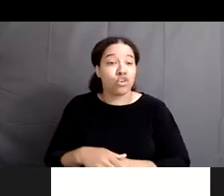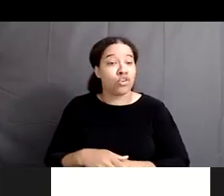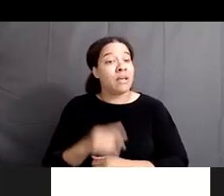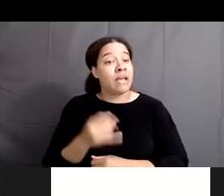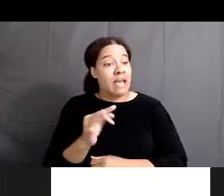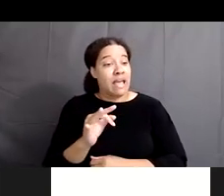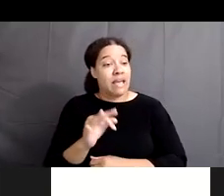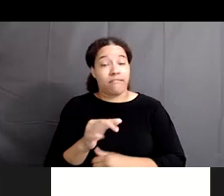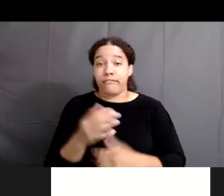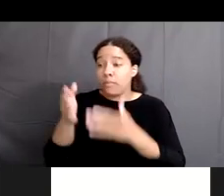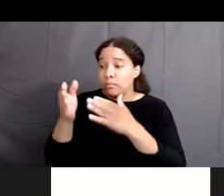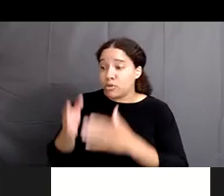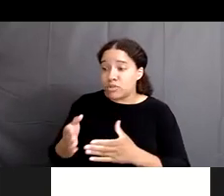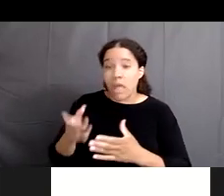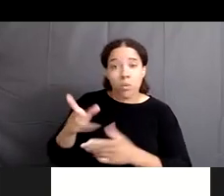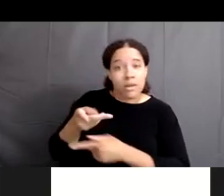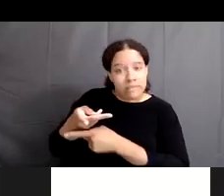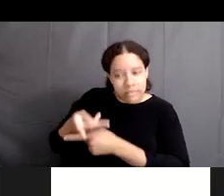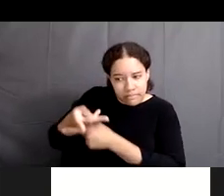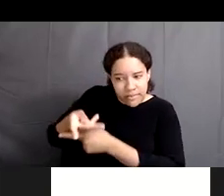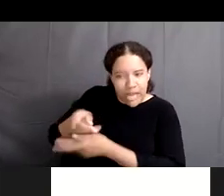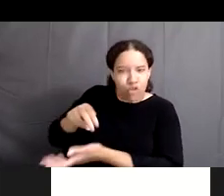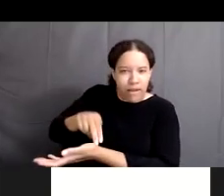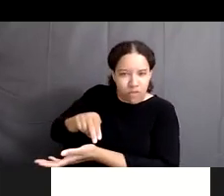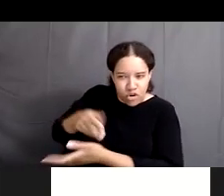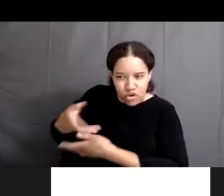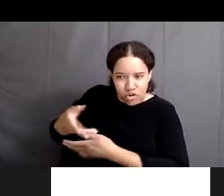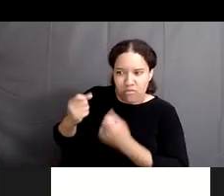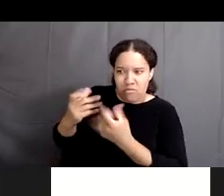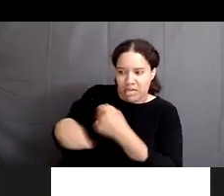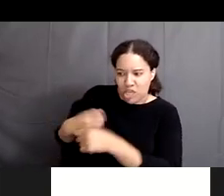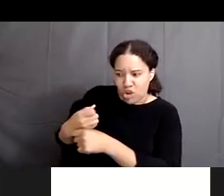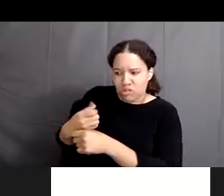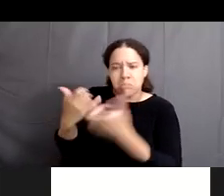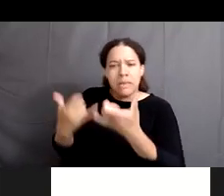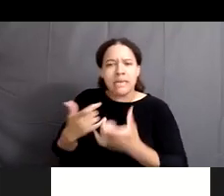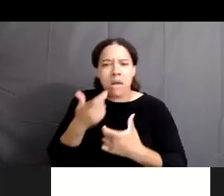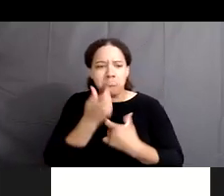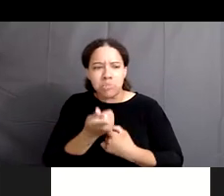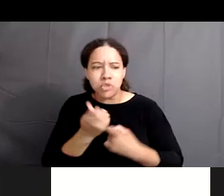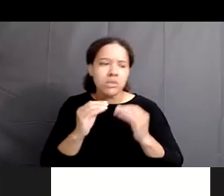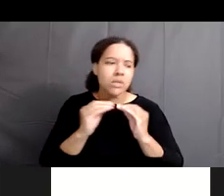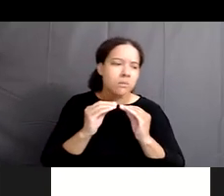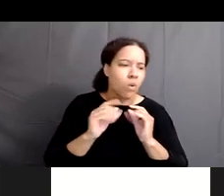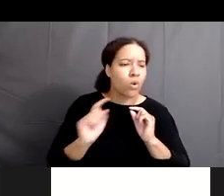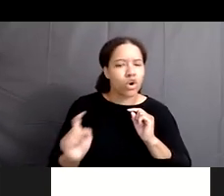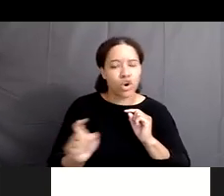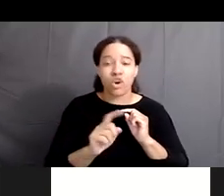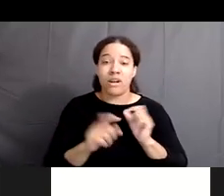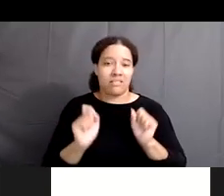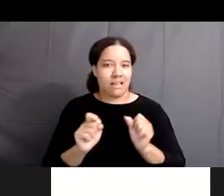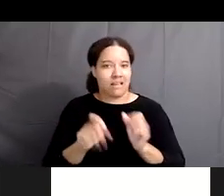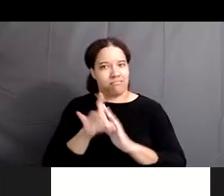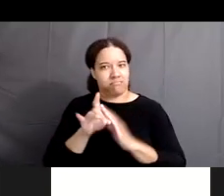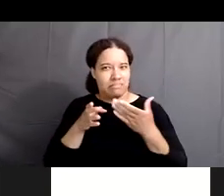who has an interest in learning more and doing more, can find opportunities for that in their cooperative business. Partially because